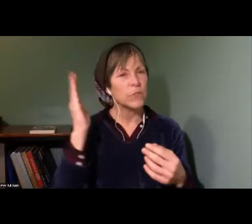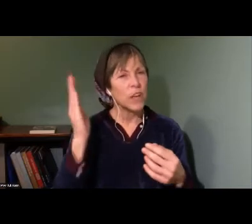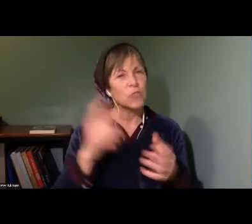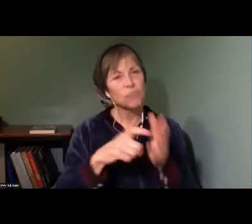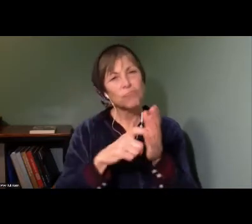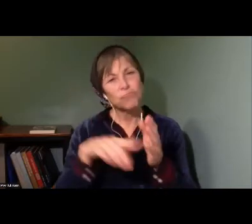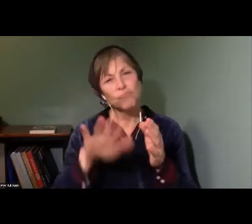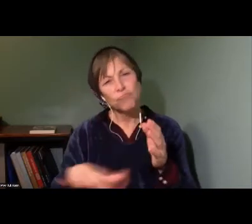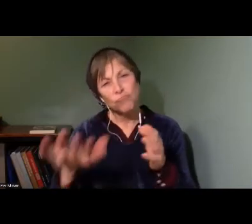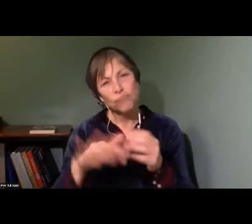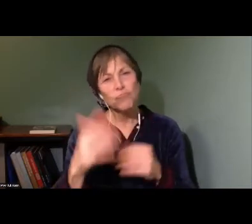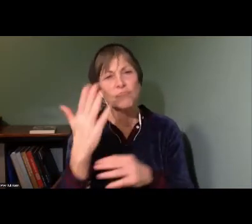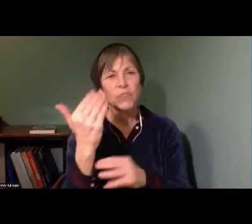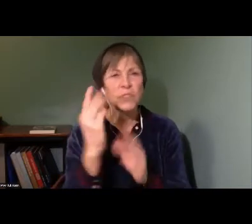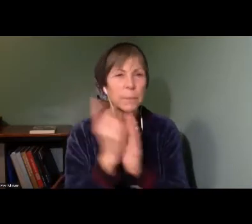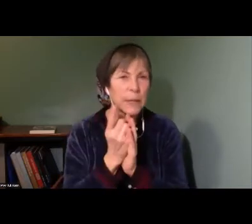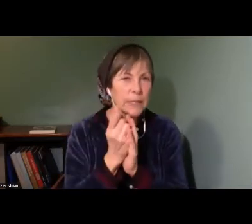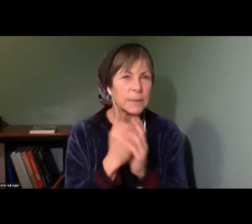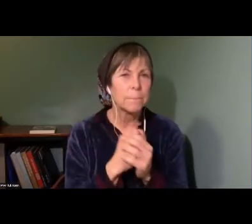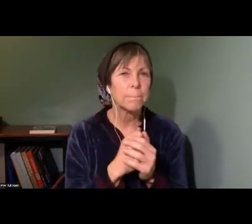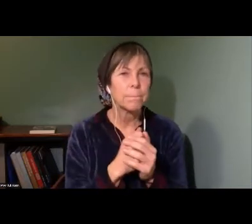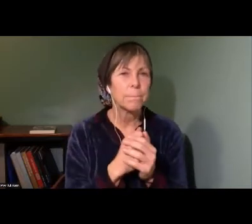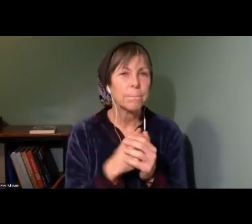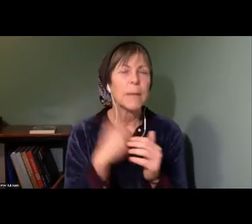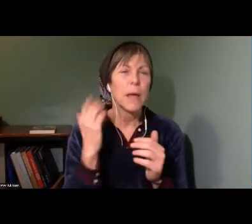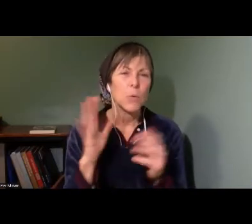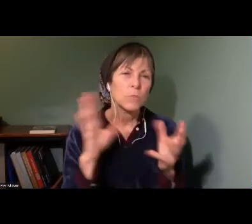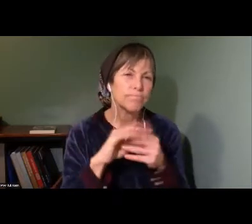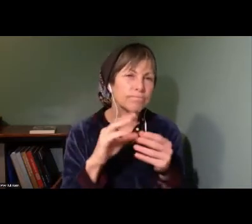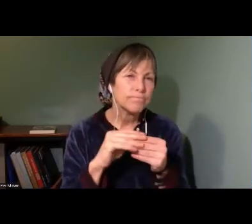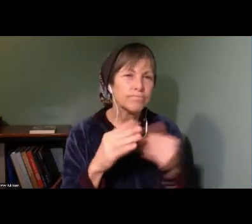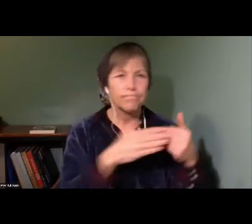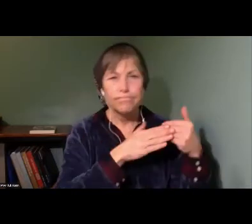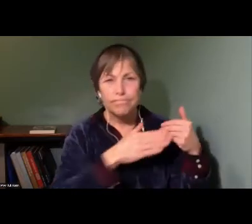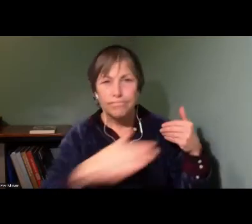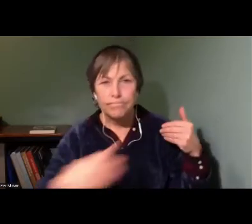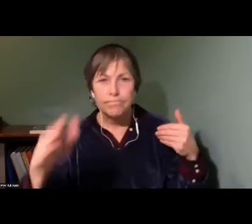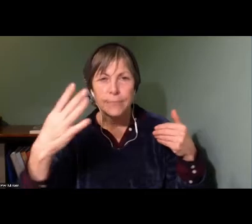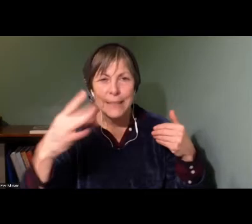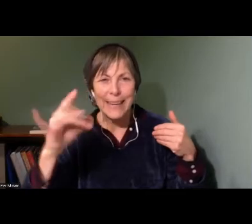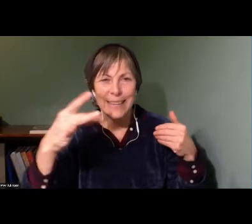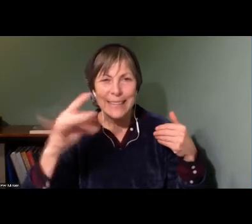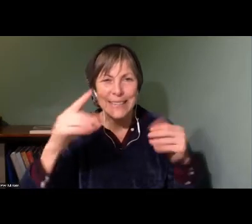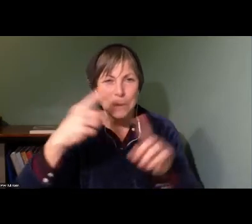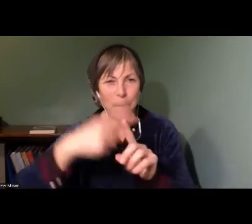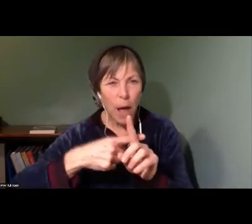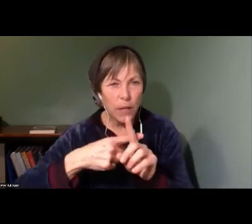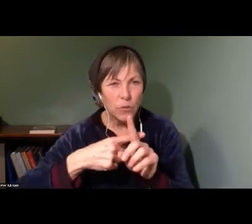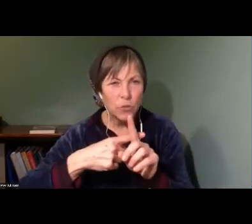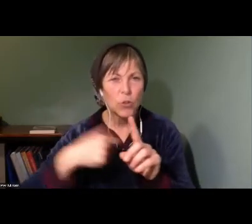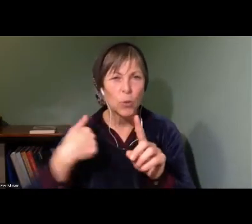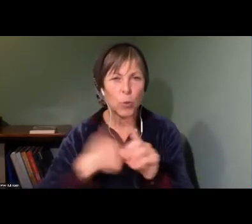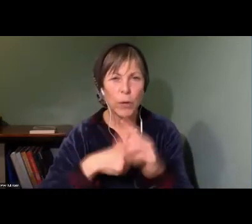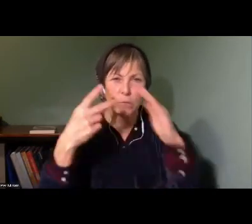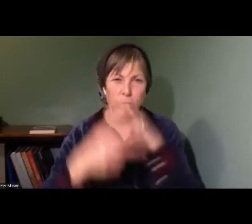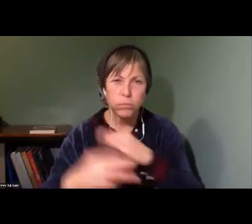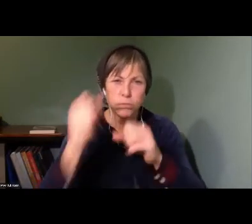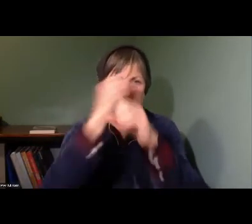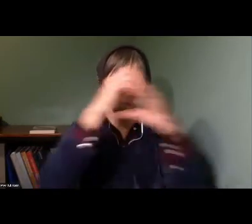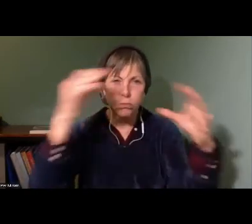15 minutes um and i'm going to cover what the next 18 months looks like in terms of what we're thinking of for implementation